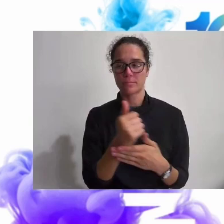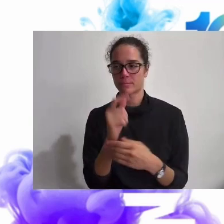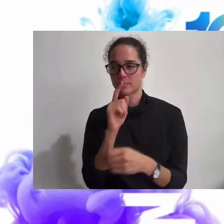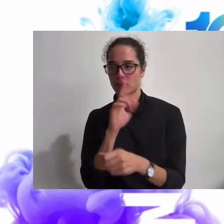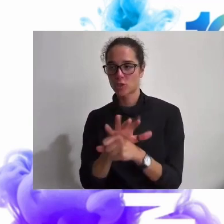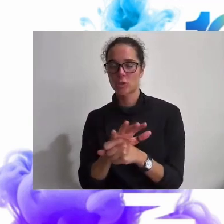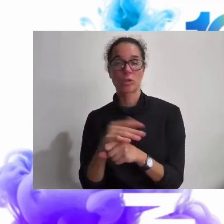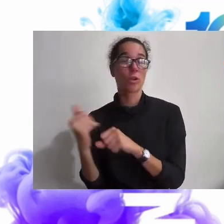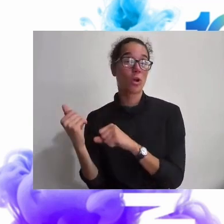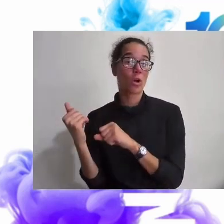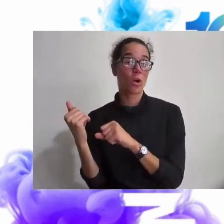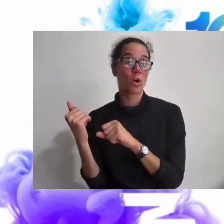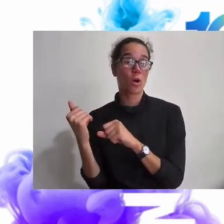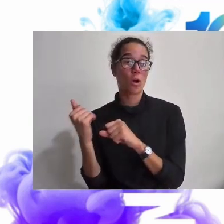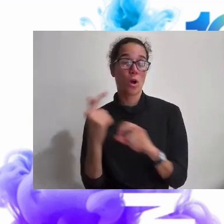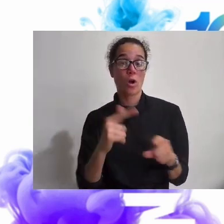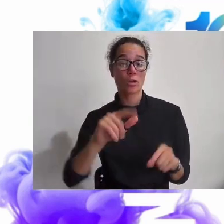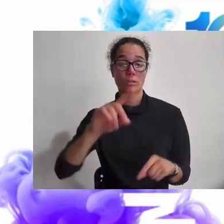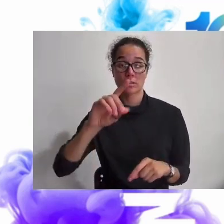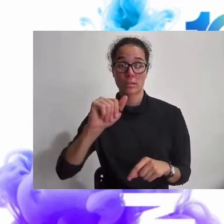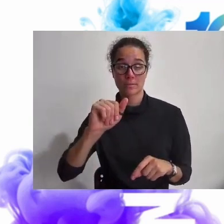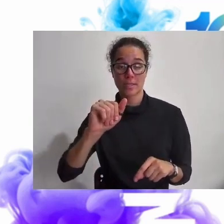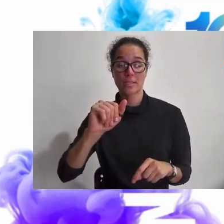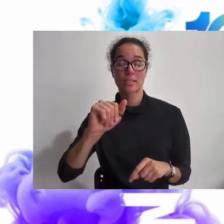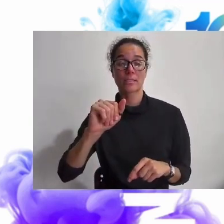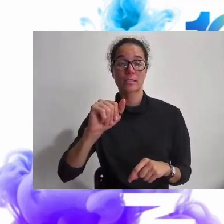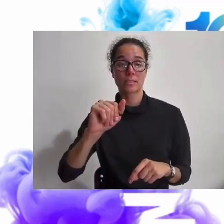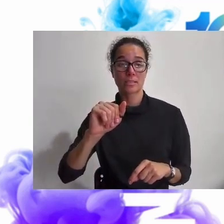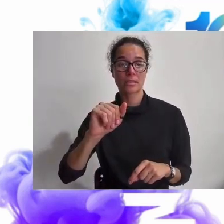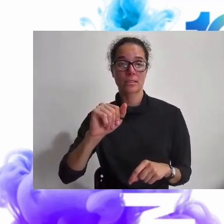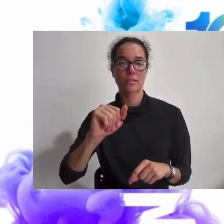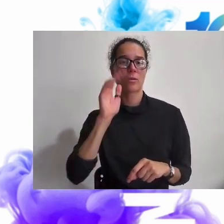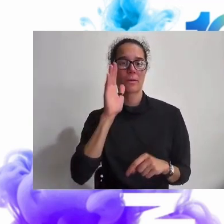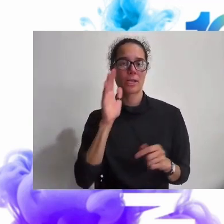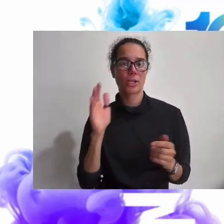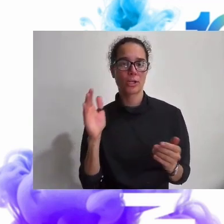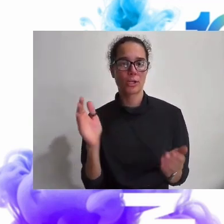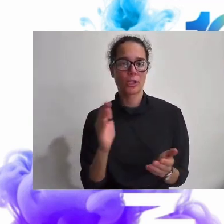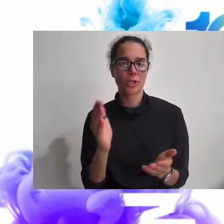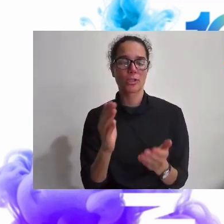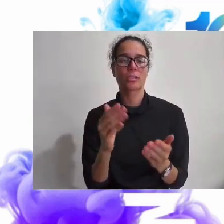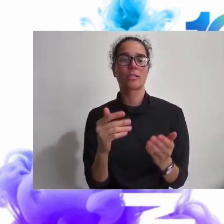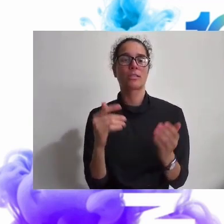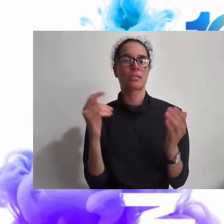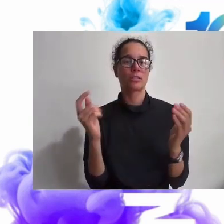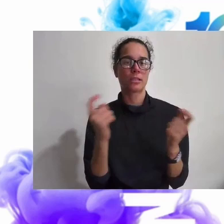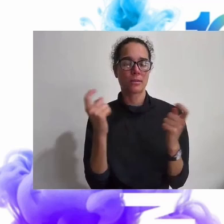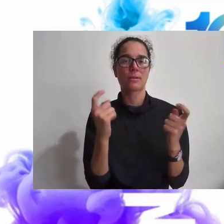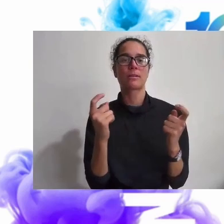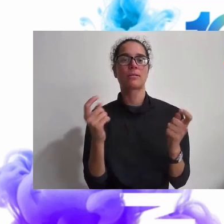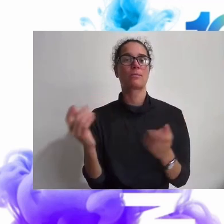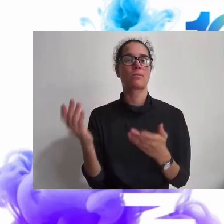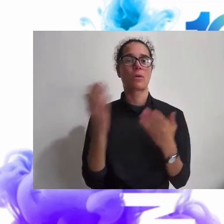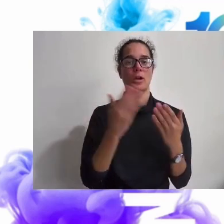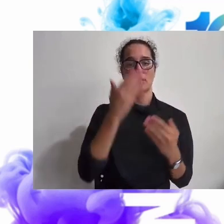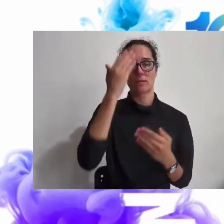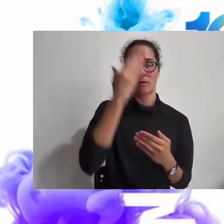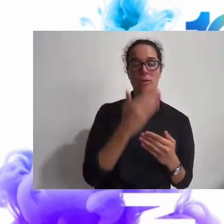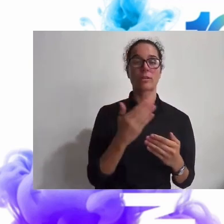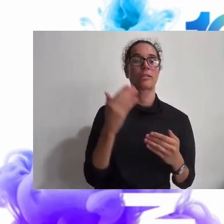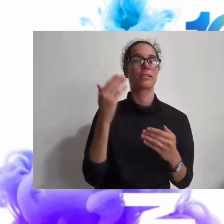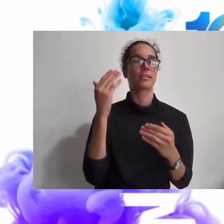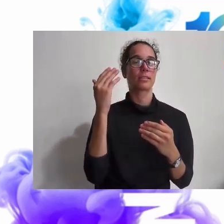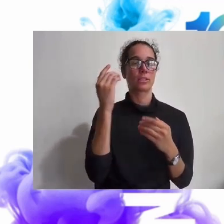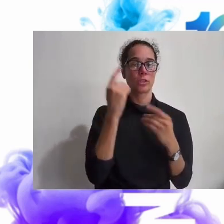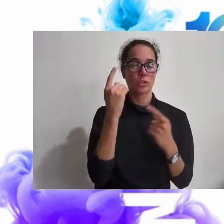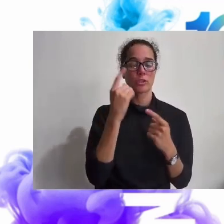all disabilities are encouraged and celebrated and brought to the forefront and considered